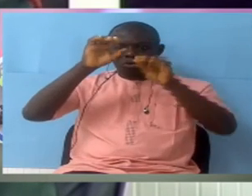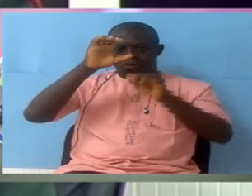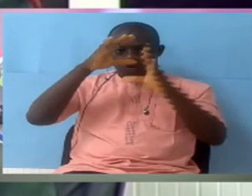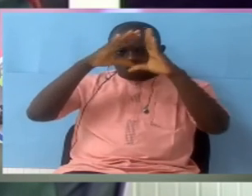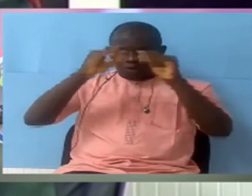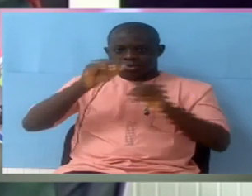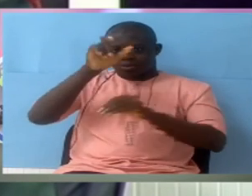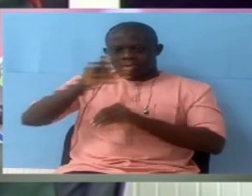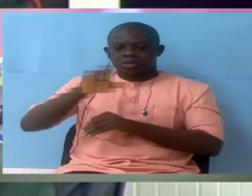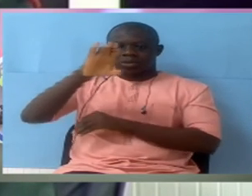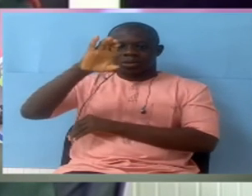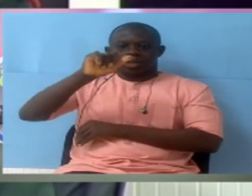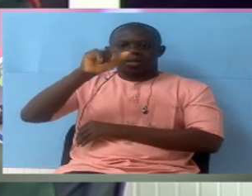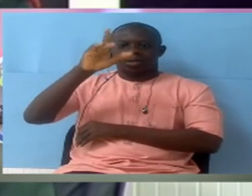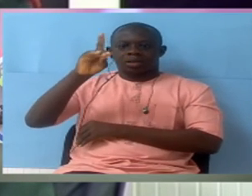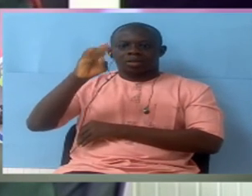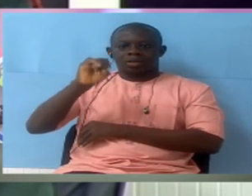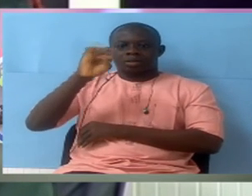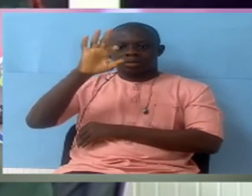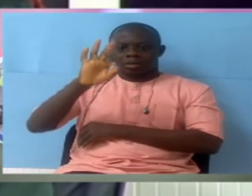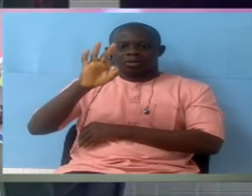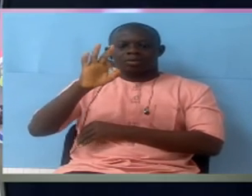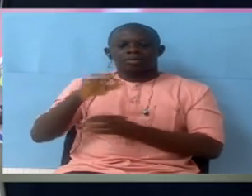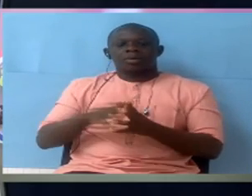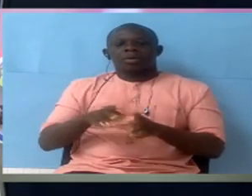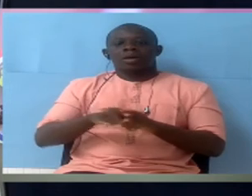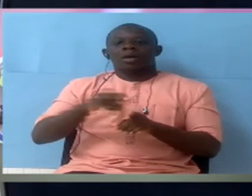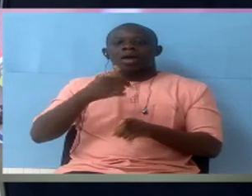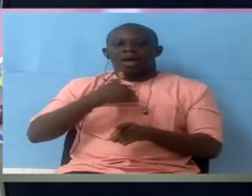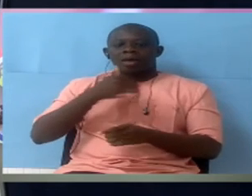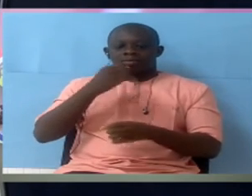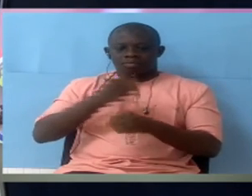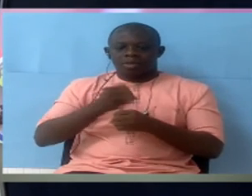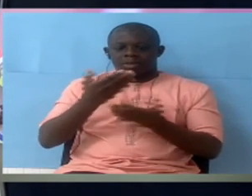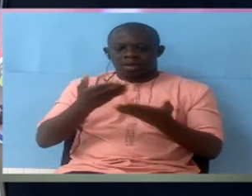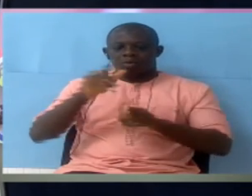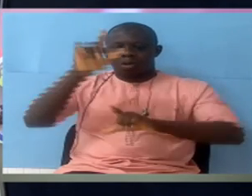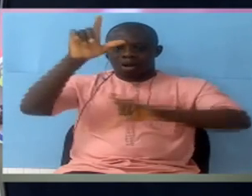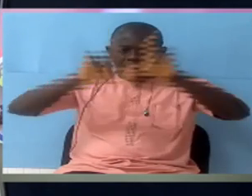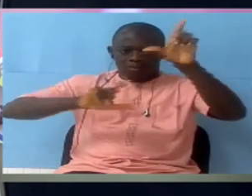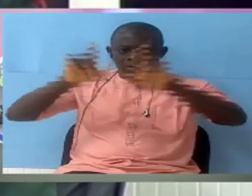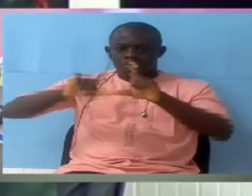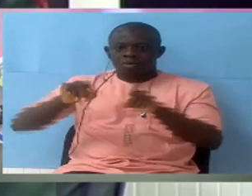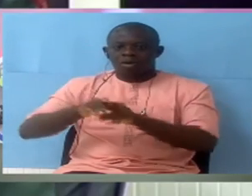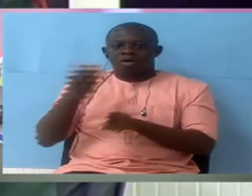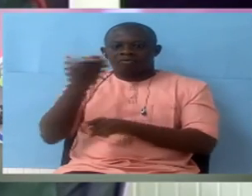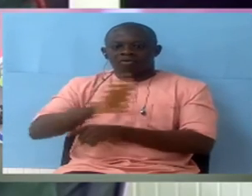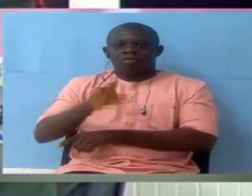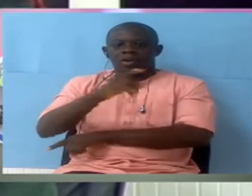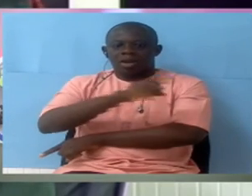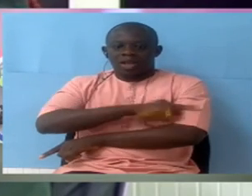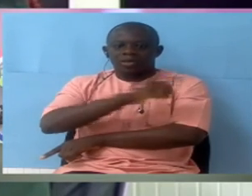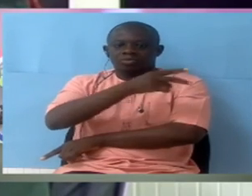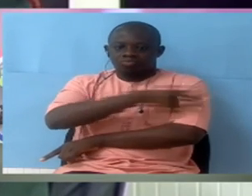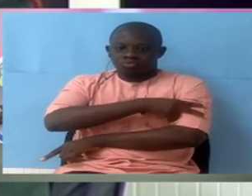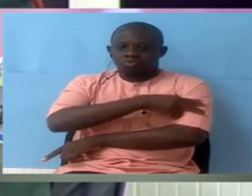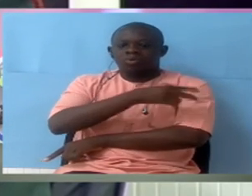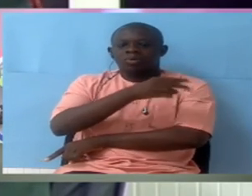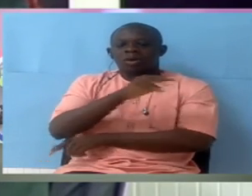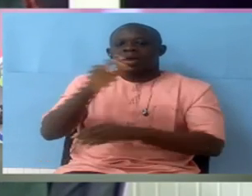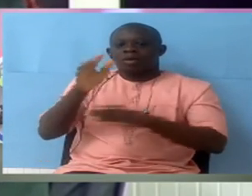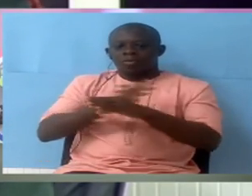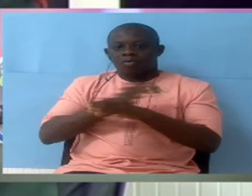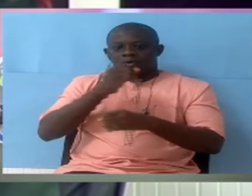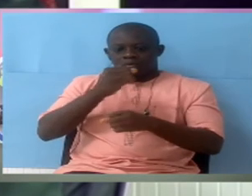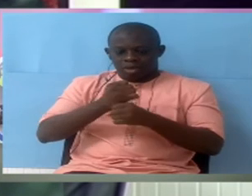bolé gendarmerie bi ci soldat. I rose through the rank from lance corporal to staff sergeant before being promoted to